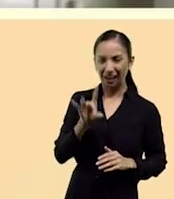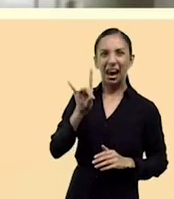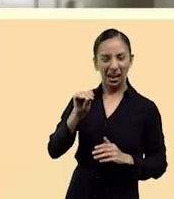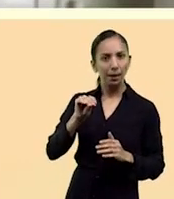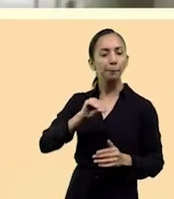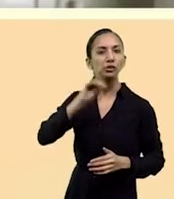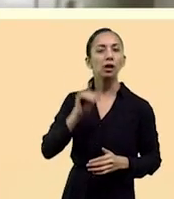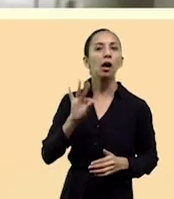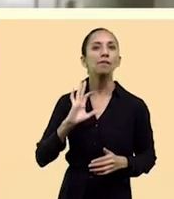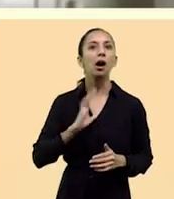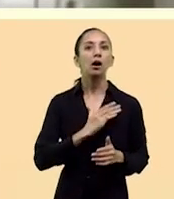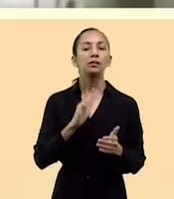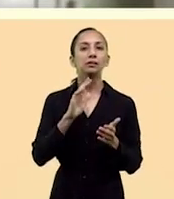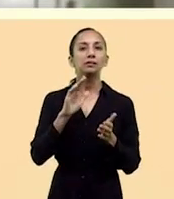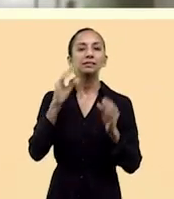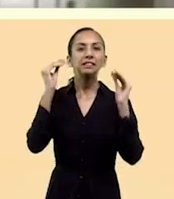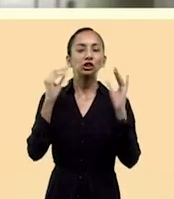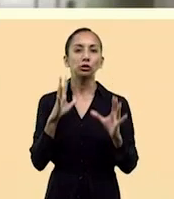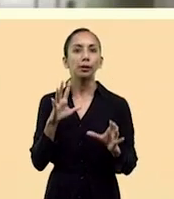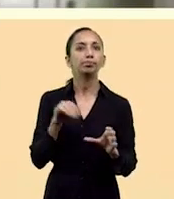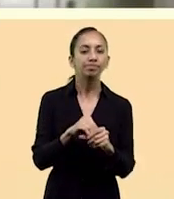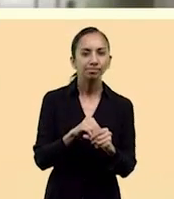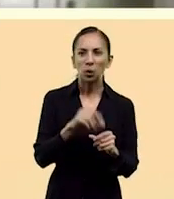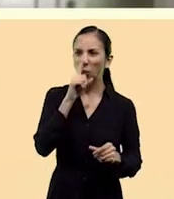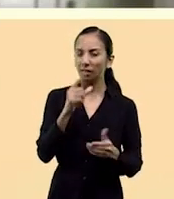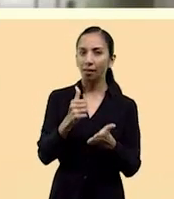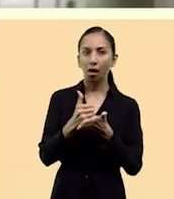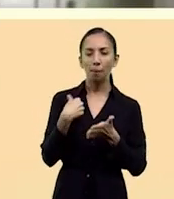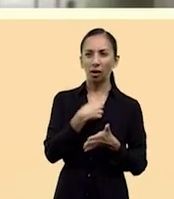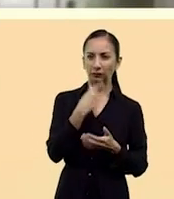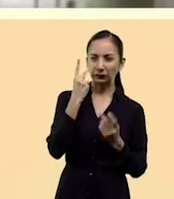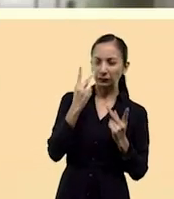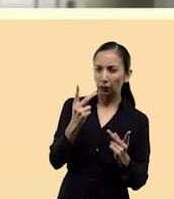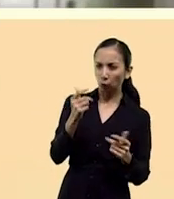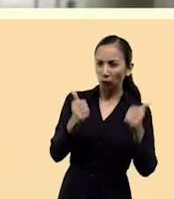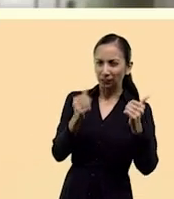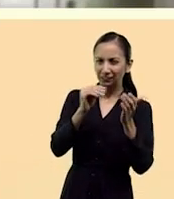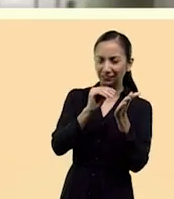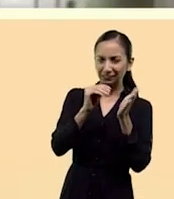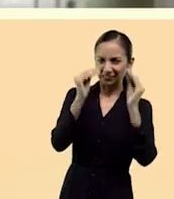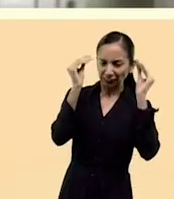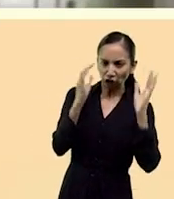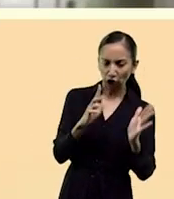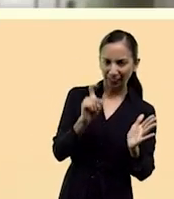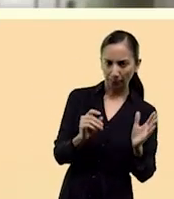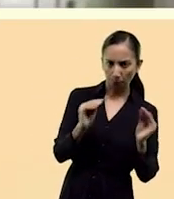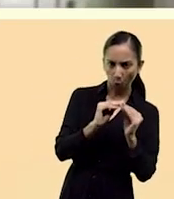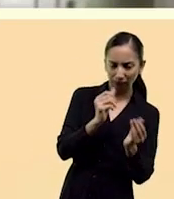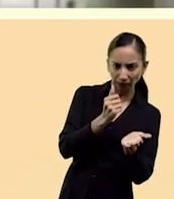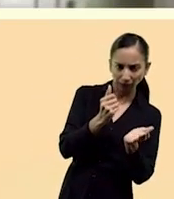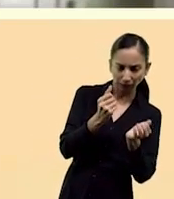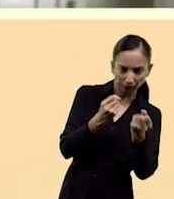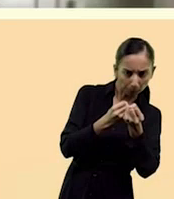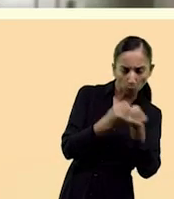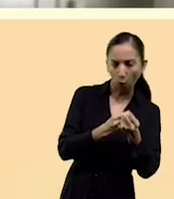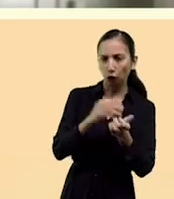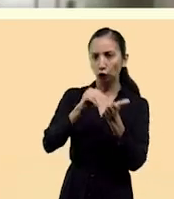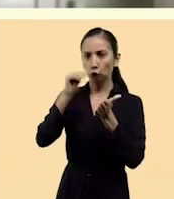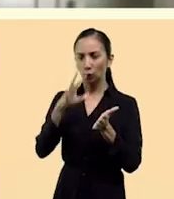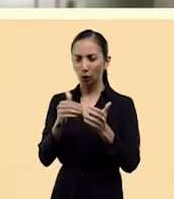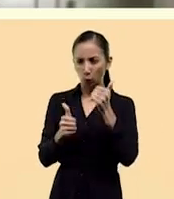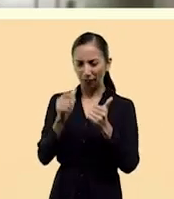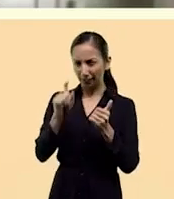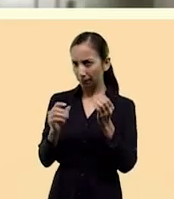helped us to really hone in on which teacher either needs more support, which student needs more support, which parent needs additional